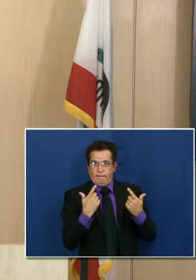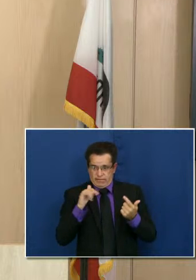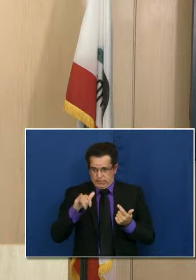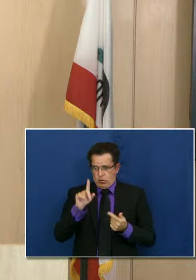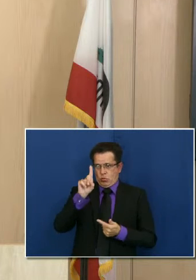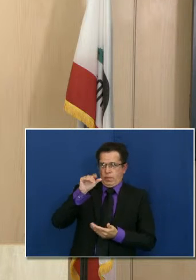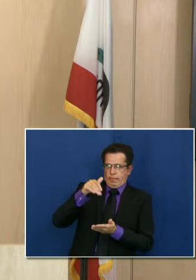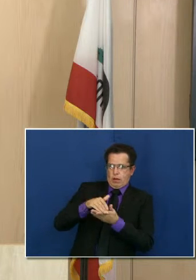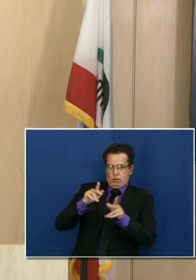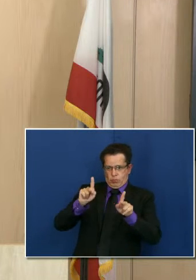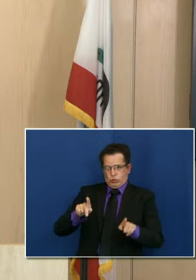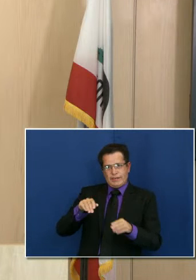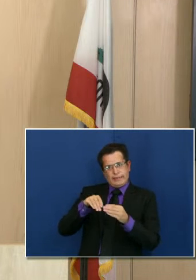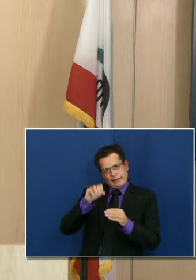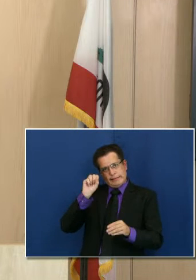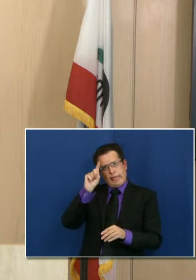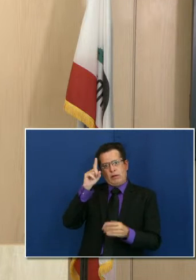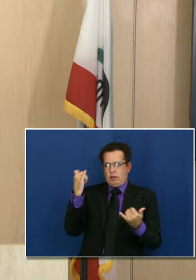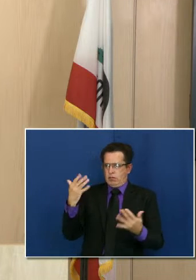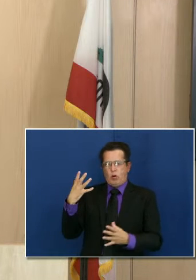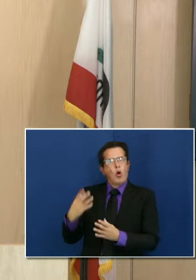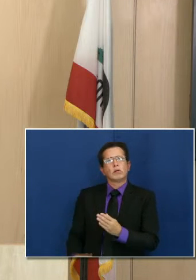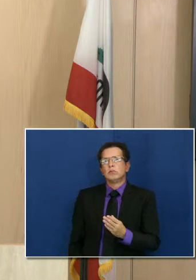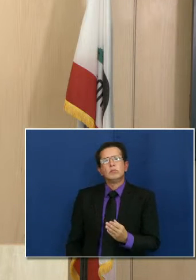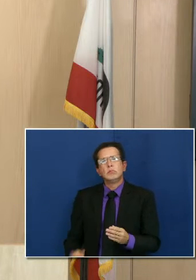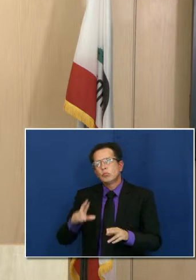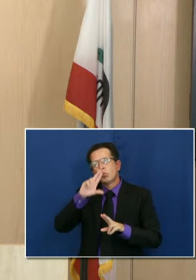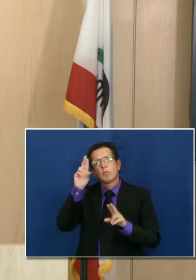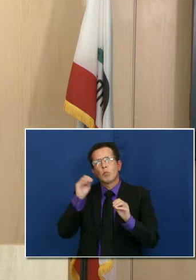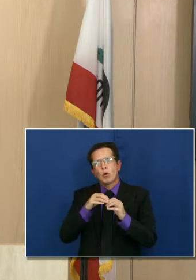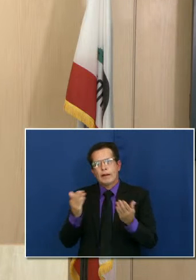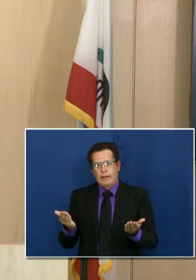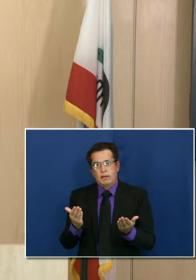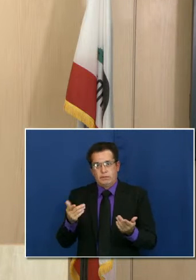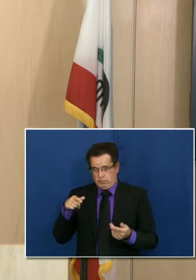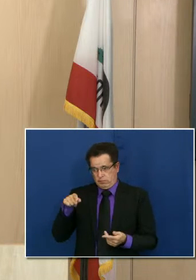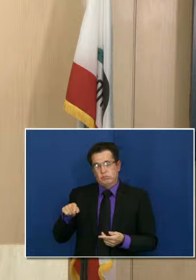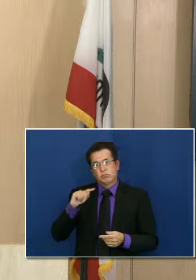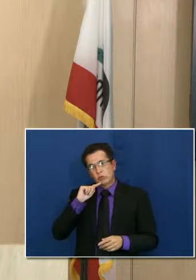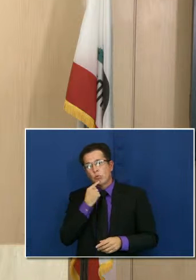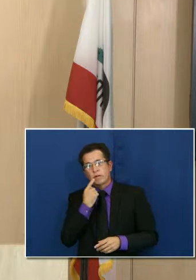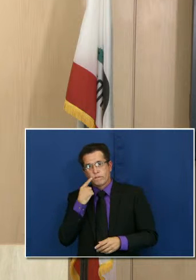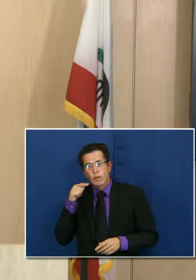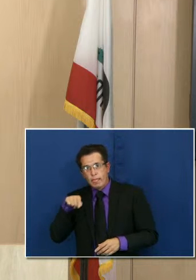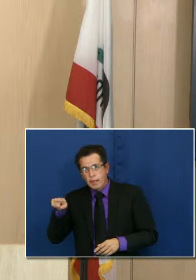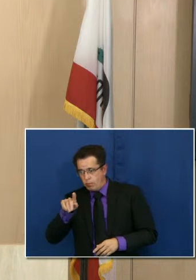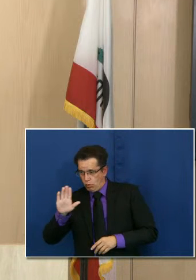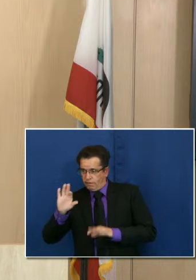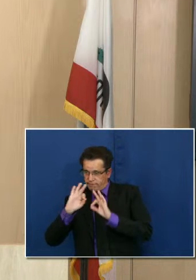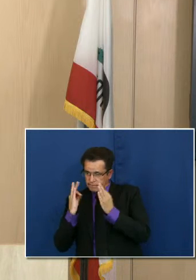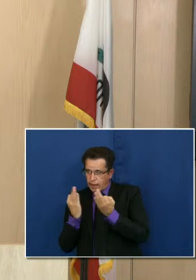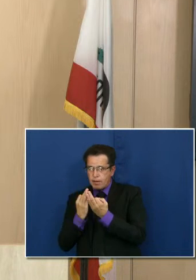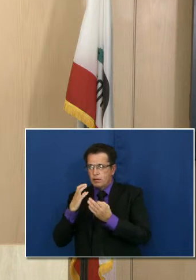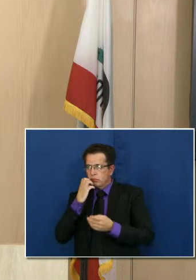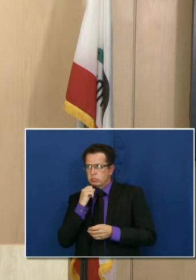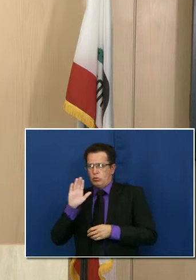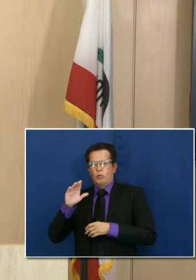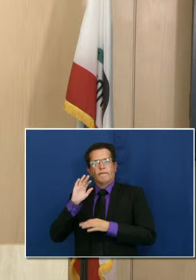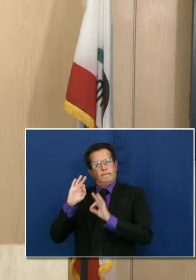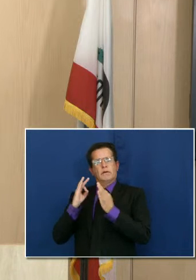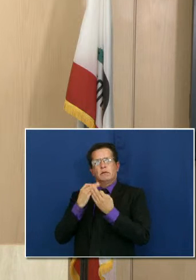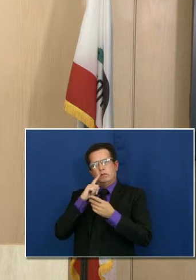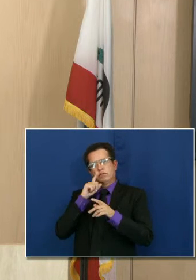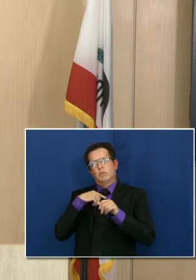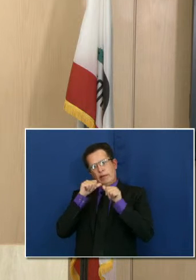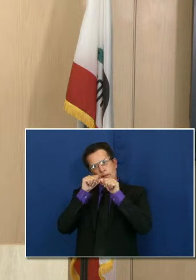1,000 plus San Diegans who are no longer with us. For them, for our loved ones, let's continue working